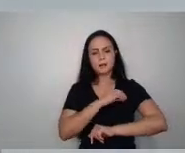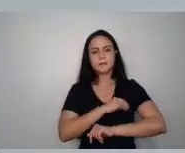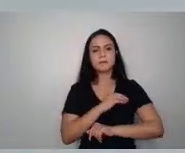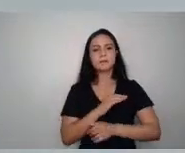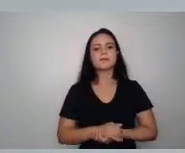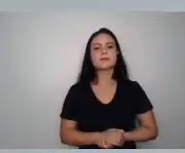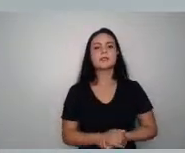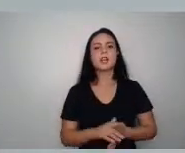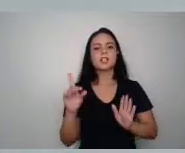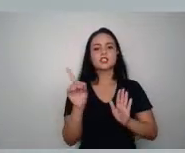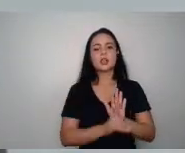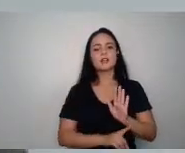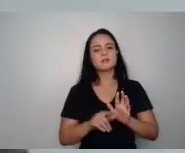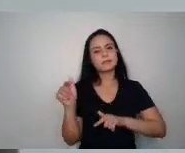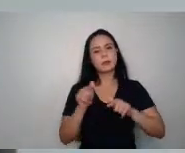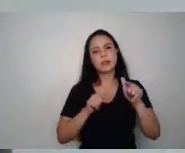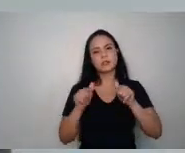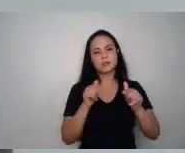and